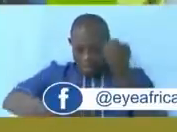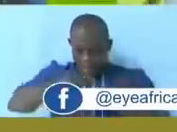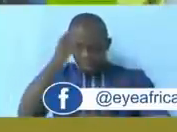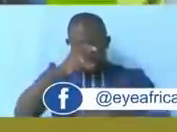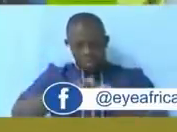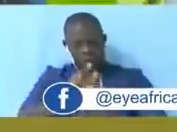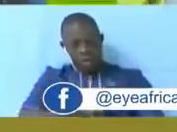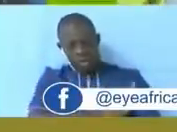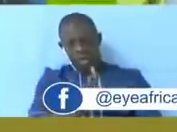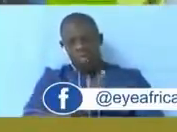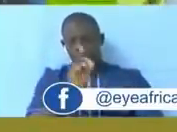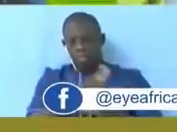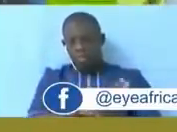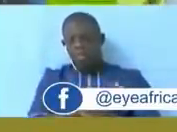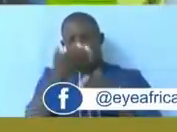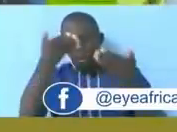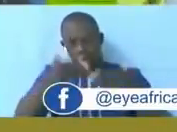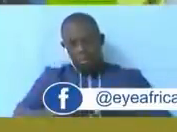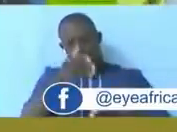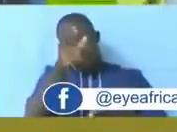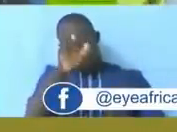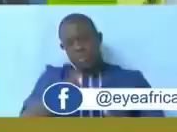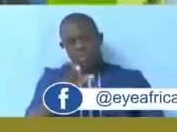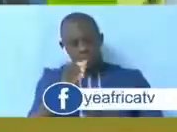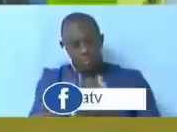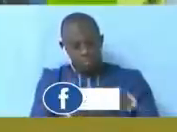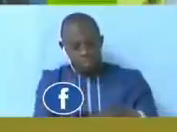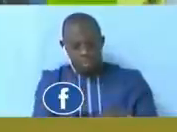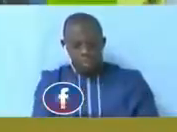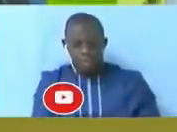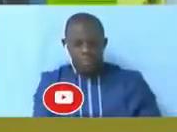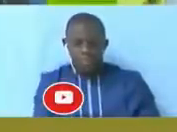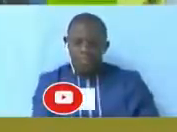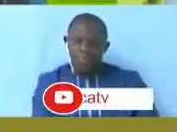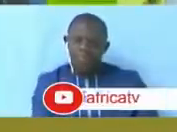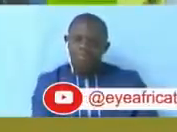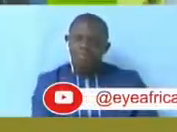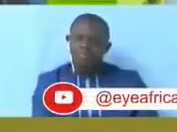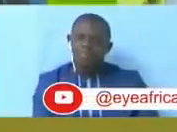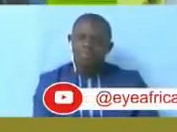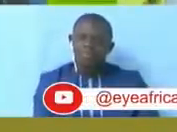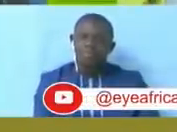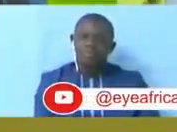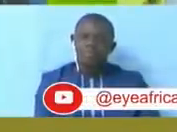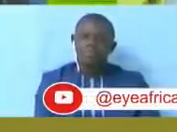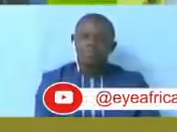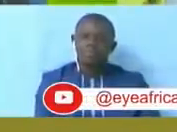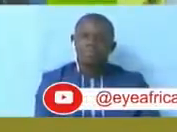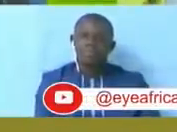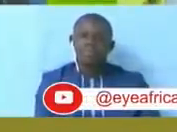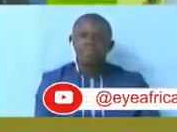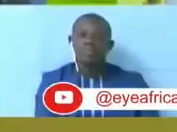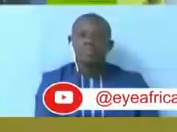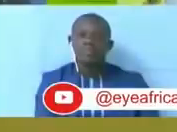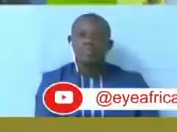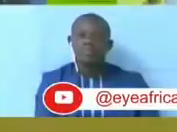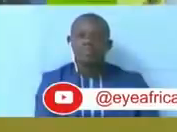that he sold to them.